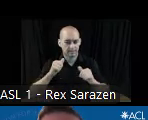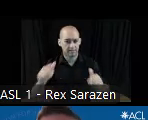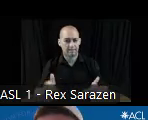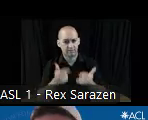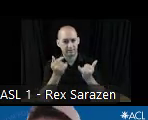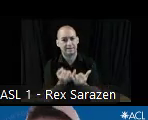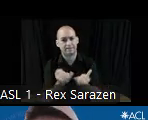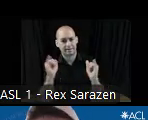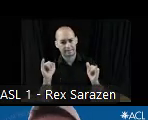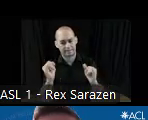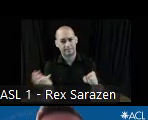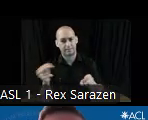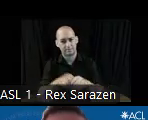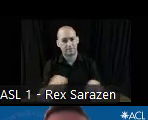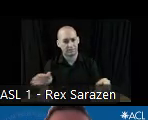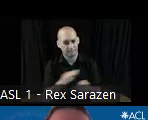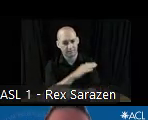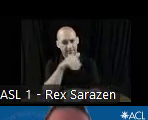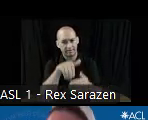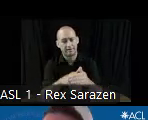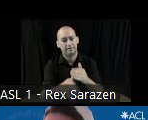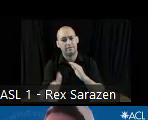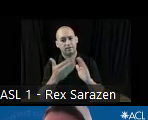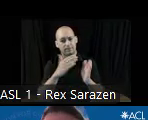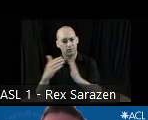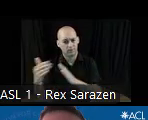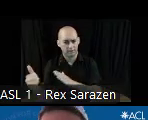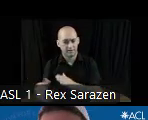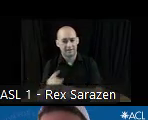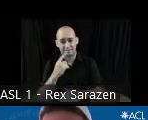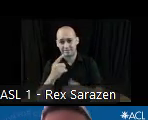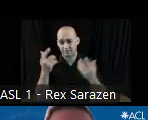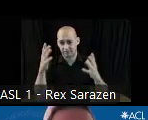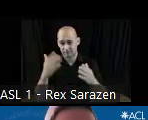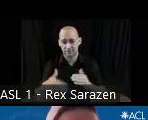and participate fully in their communities. I mentioned at the top